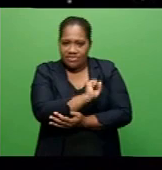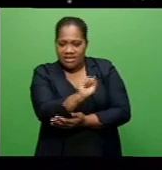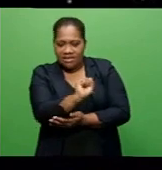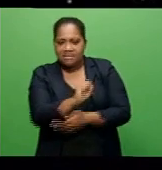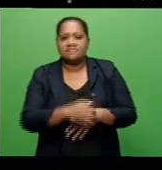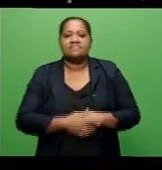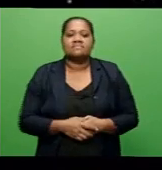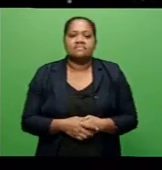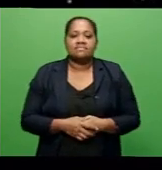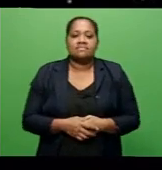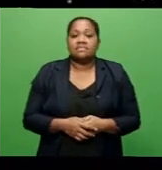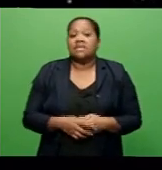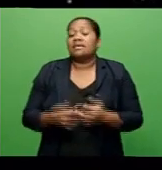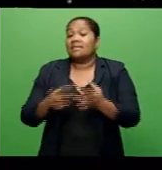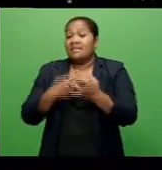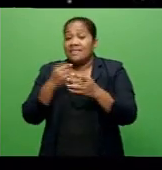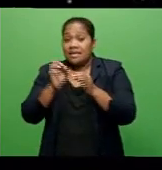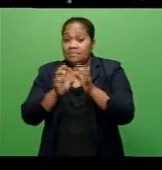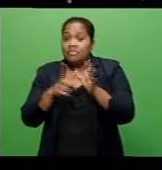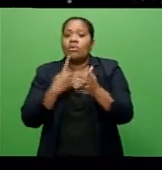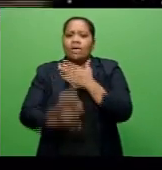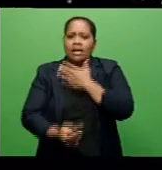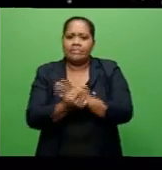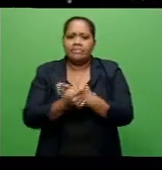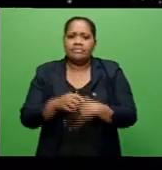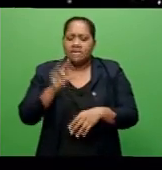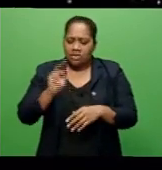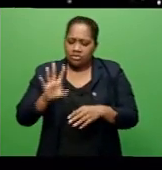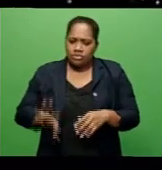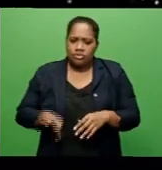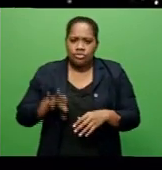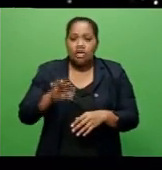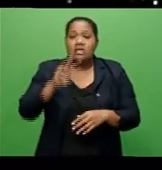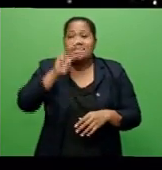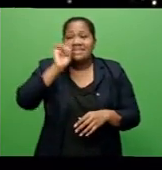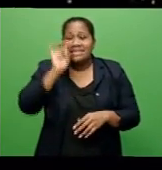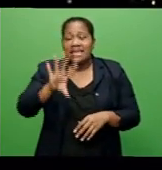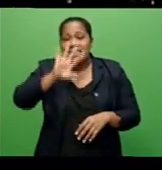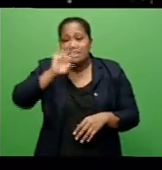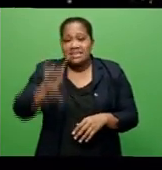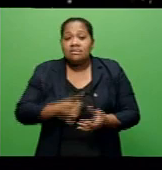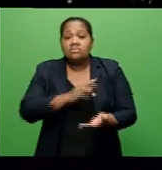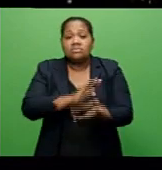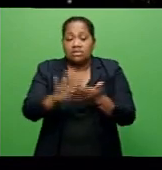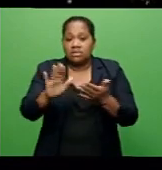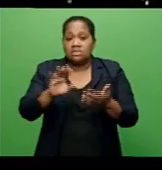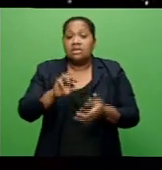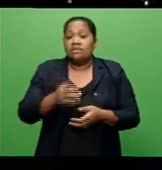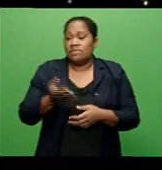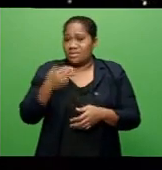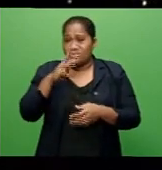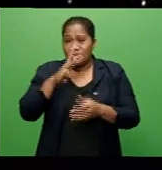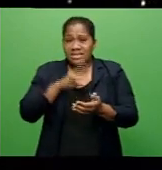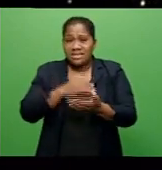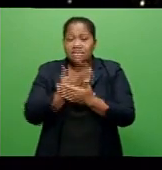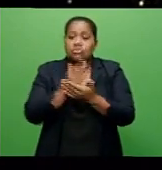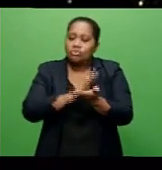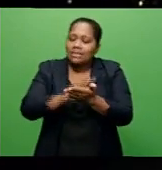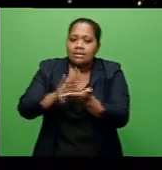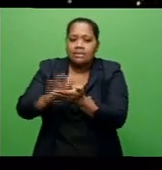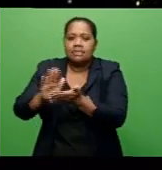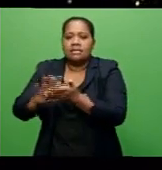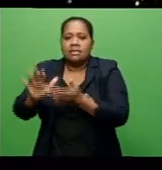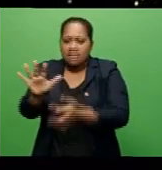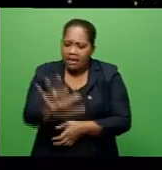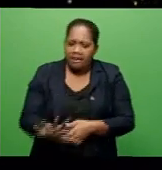Council had to fork out around $10,000 in the past 3 days to clean up the Bar Market area and also fix up a